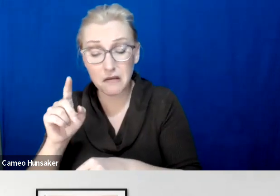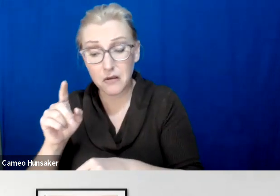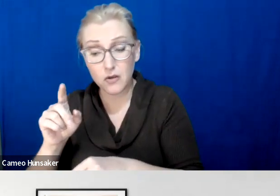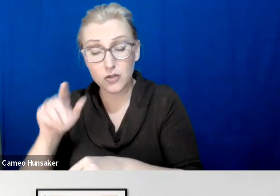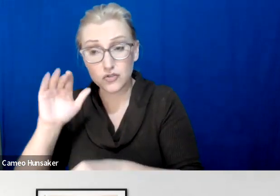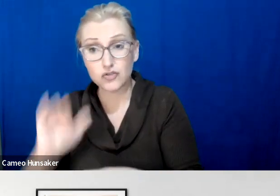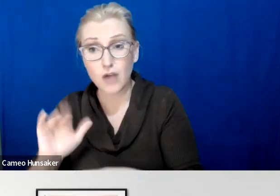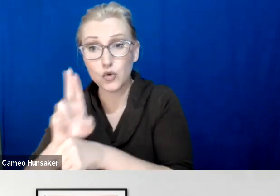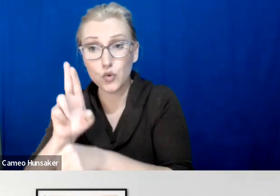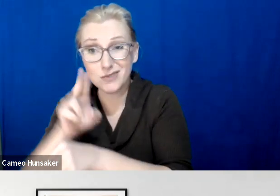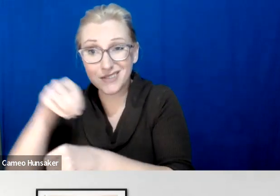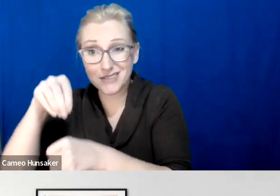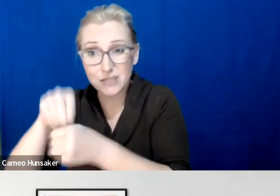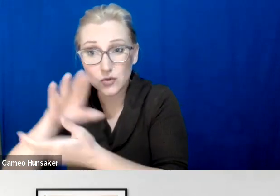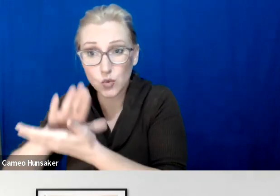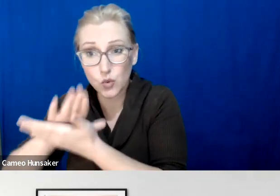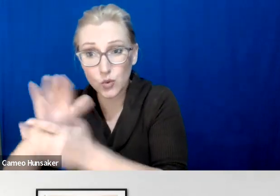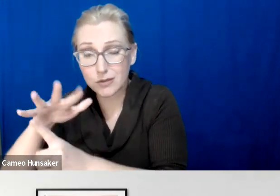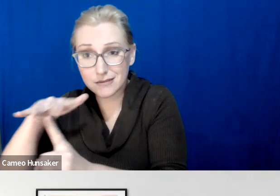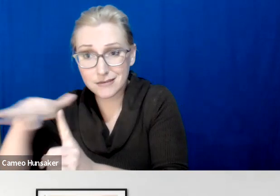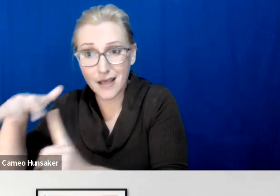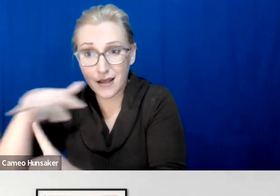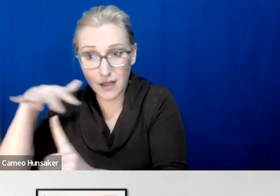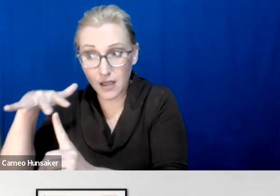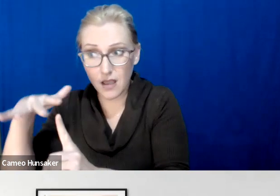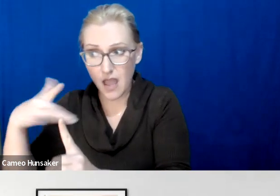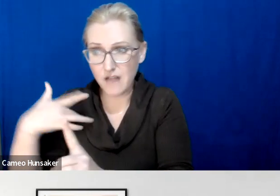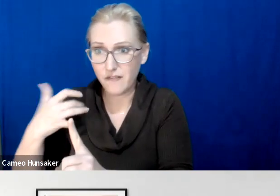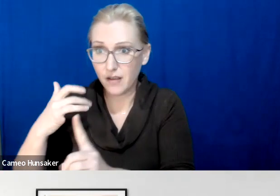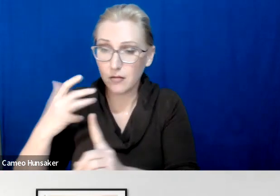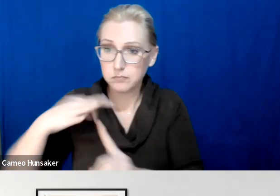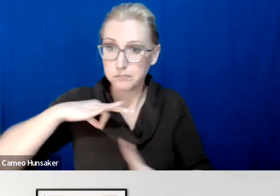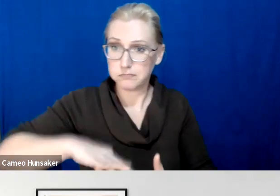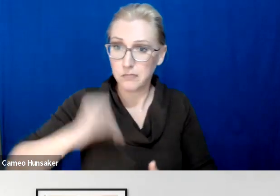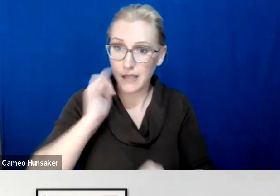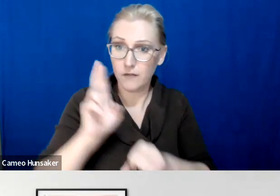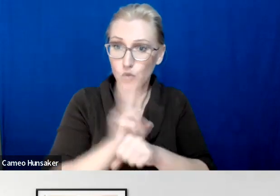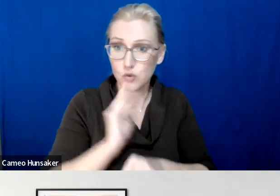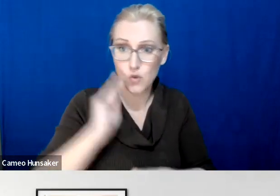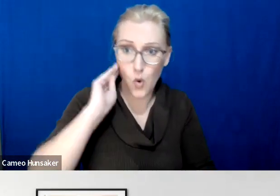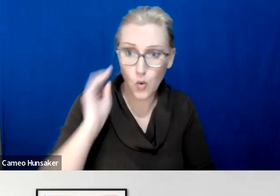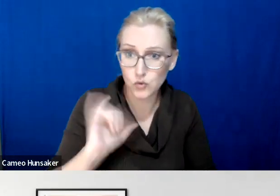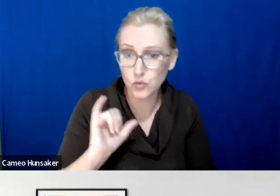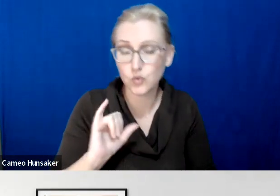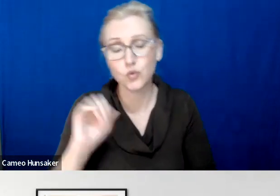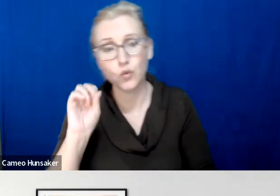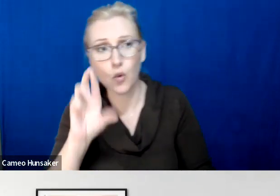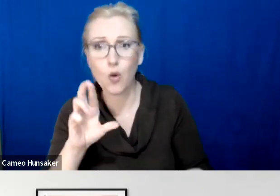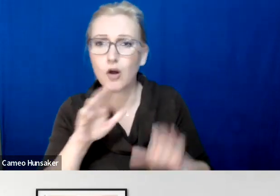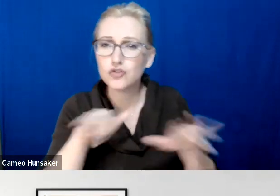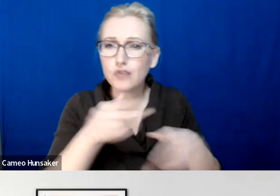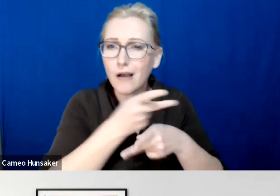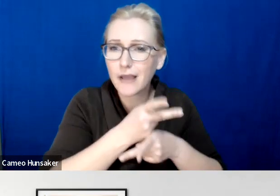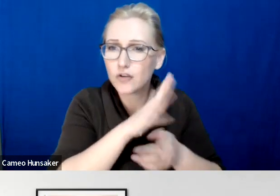request to the program or the school, and it was denied, to use in a childcare center or in the home or whatever